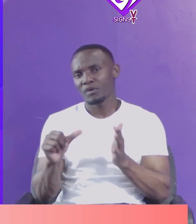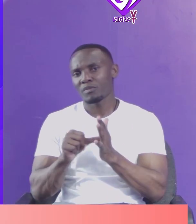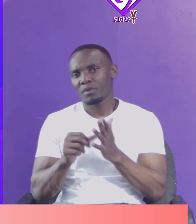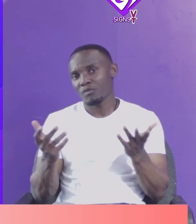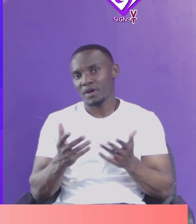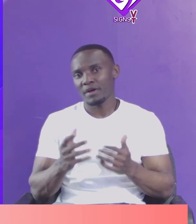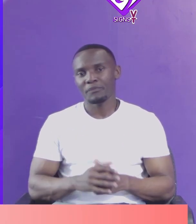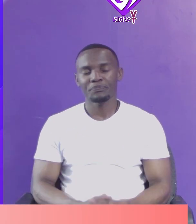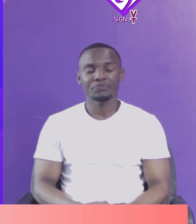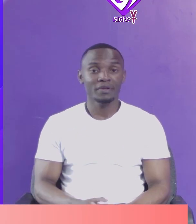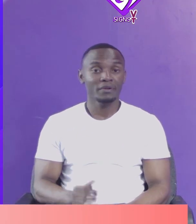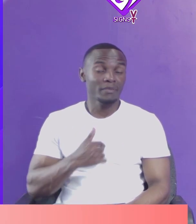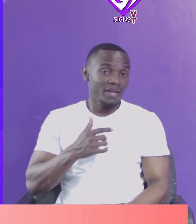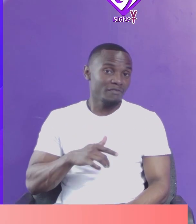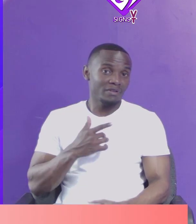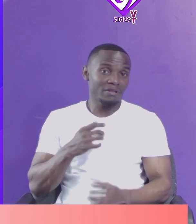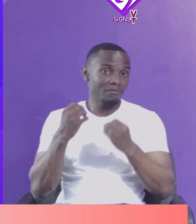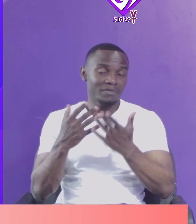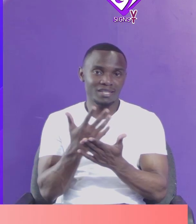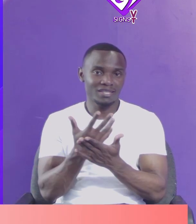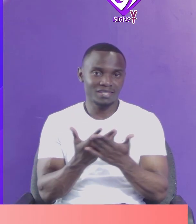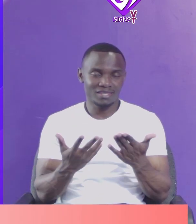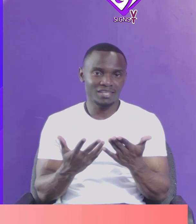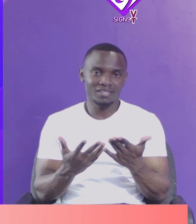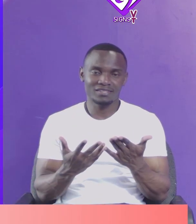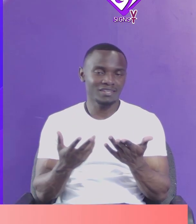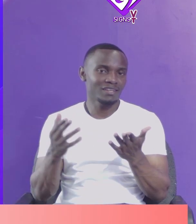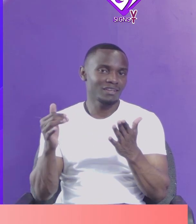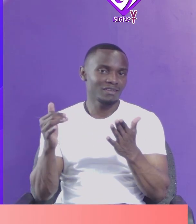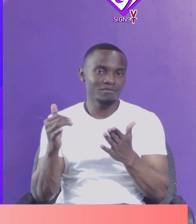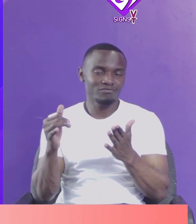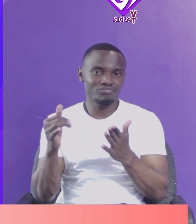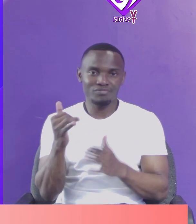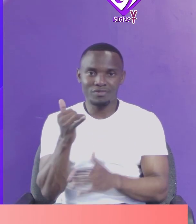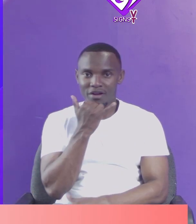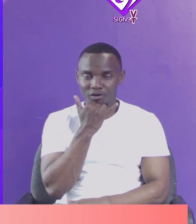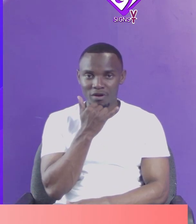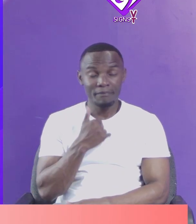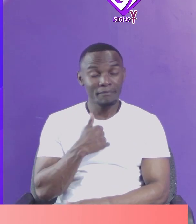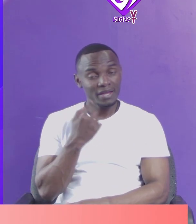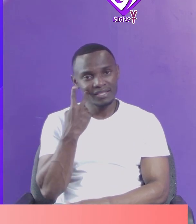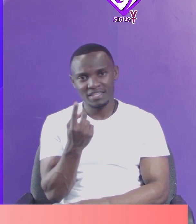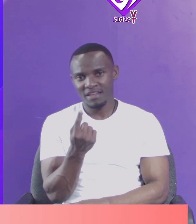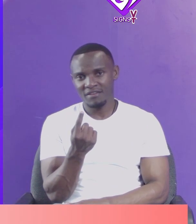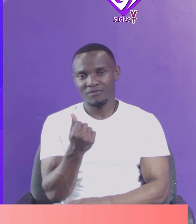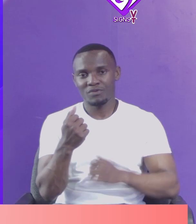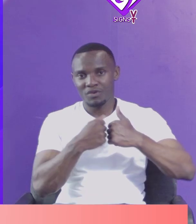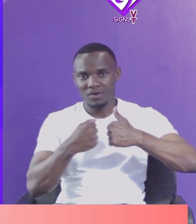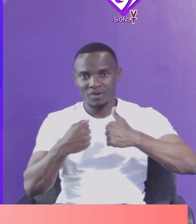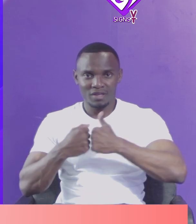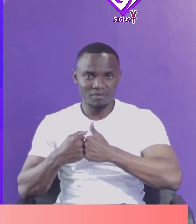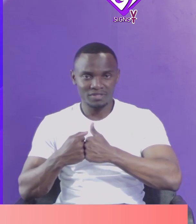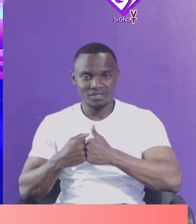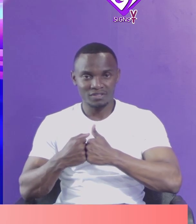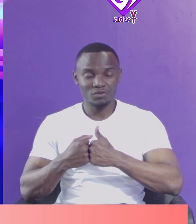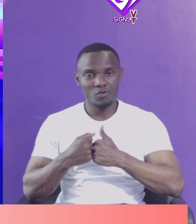of things going wrong. I've seen a few of their games, but the PSV one, I had a chance to look into that particular